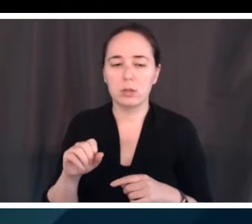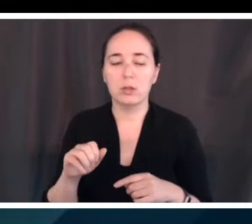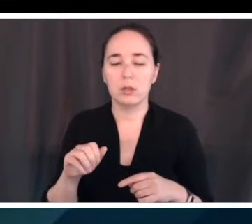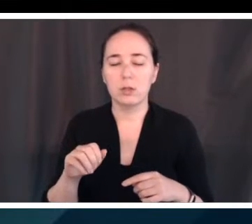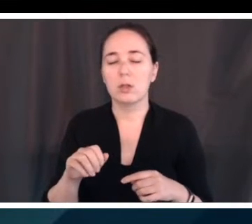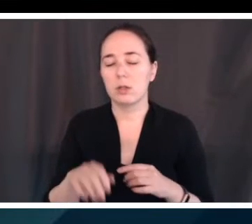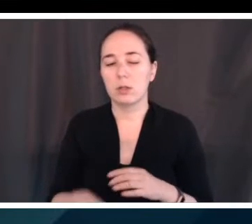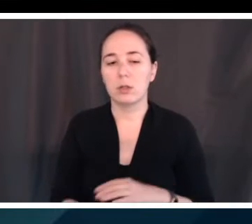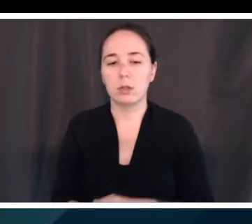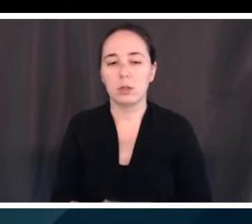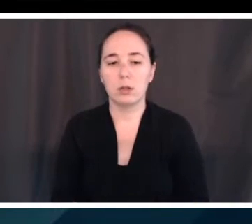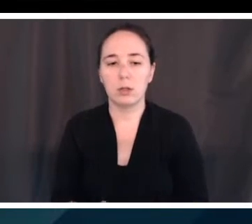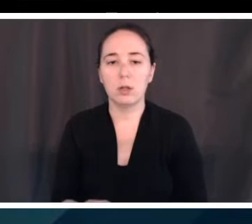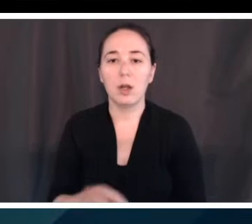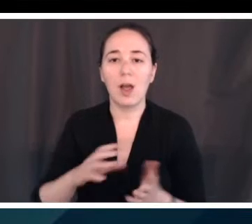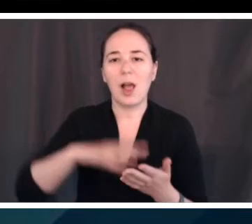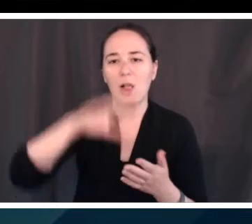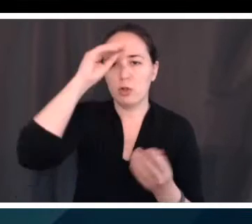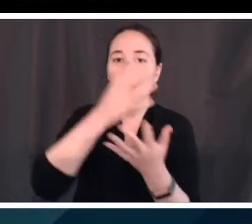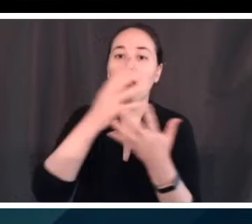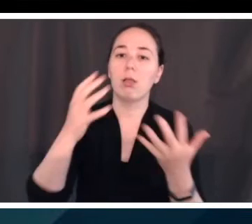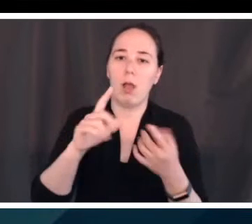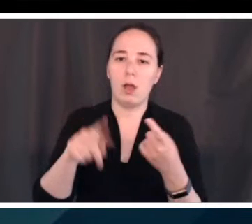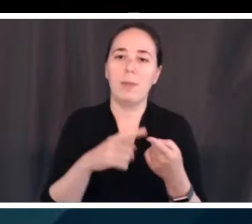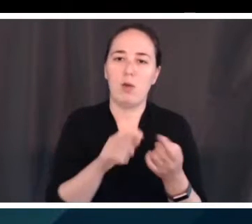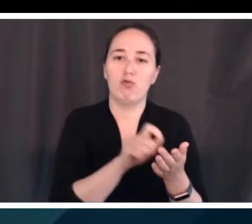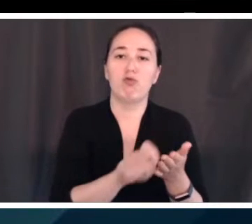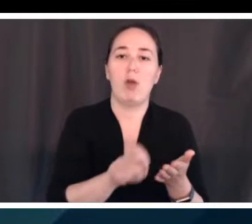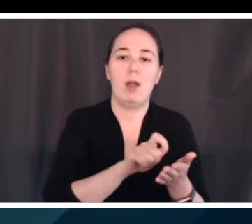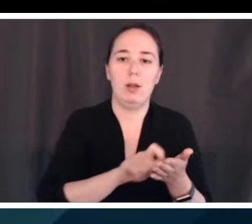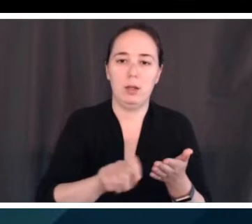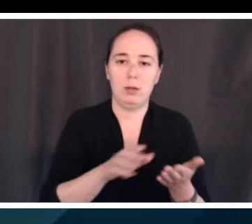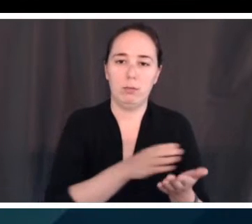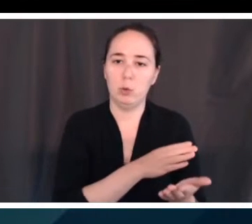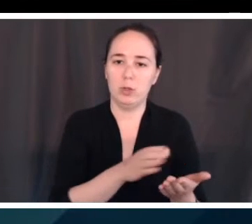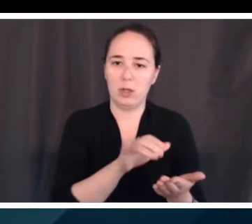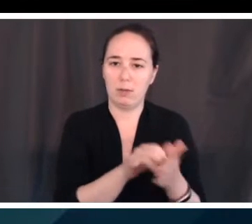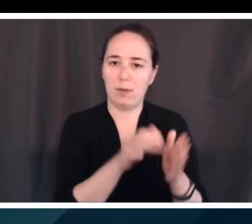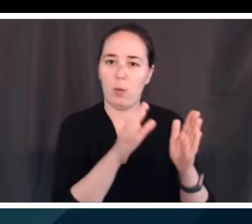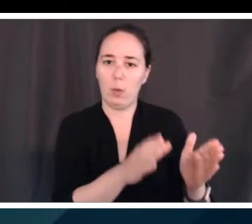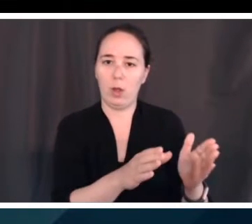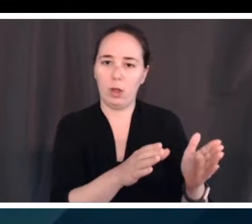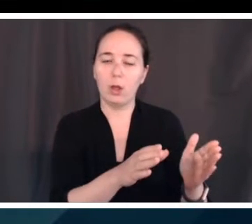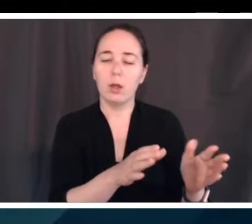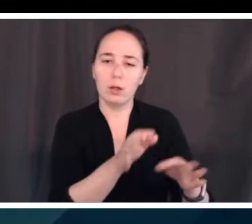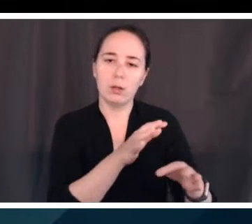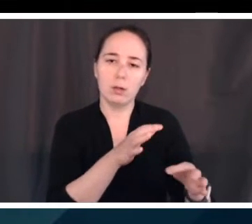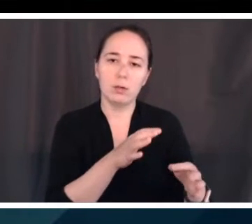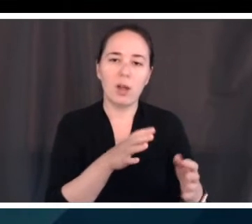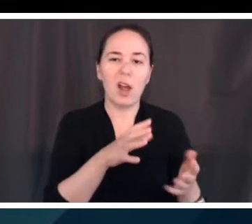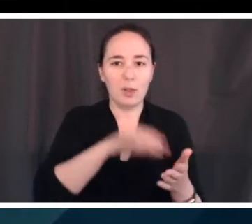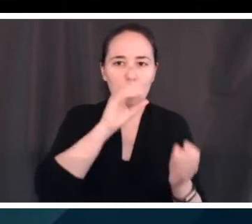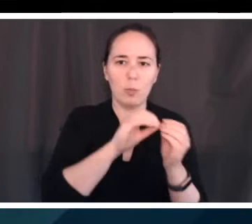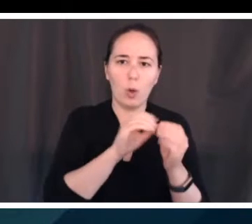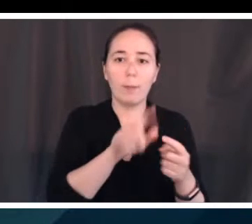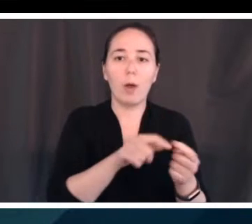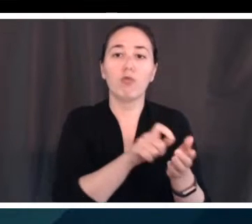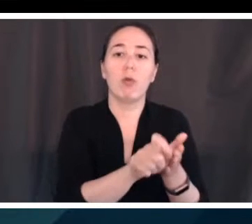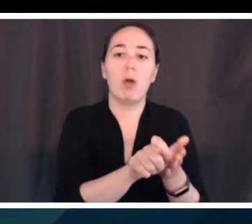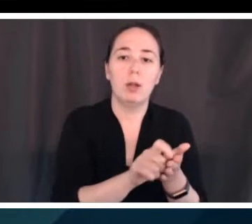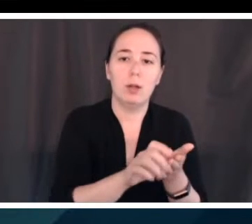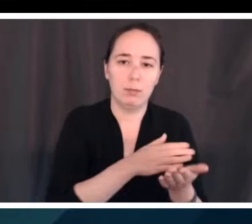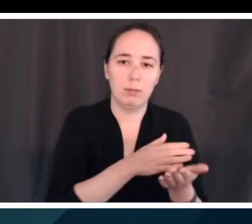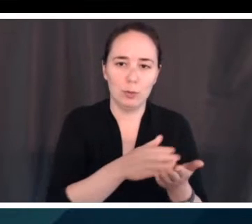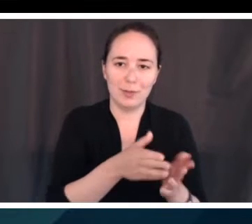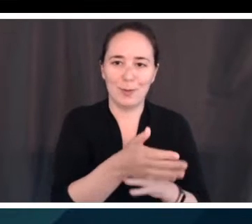um, writing music than it did about reading it and playing it. But for me, it's a very